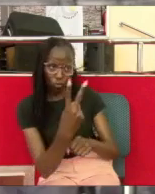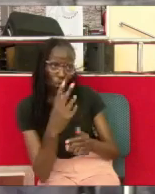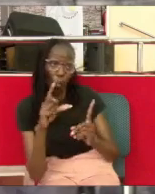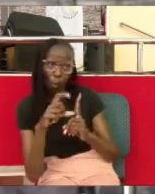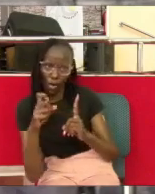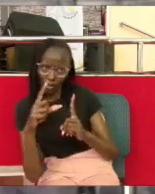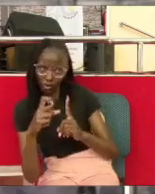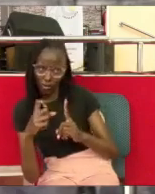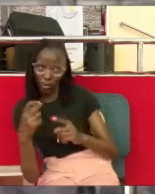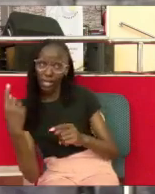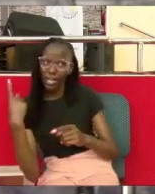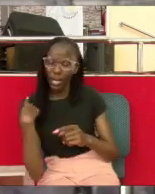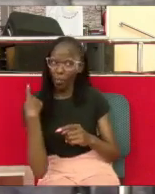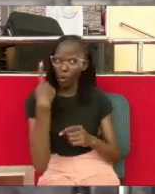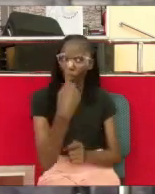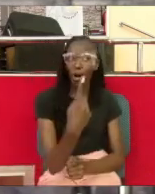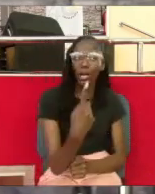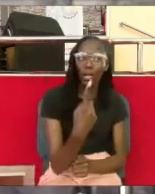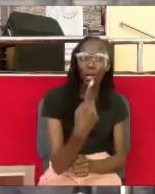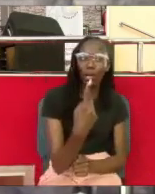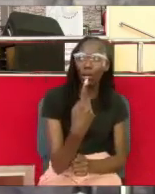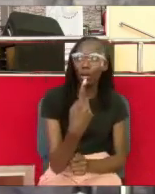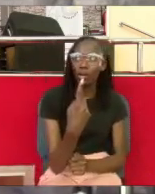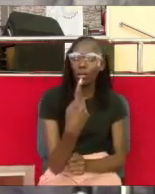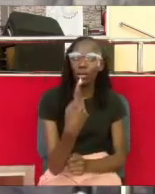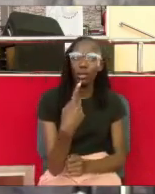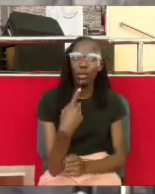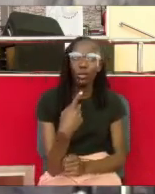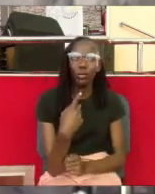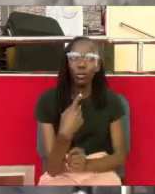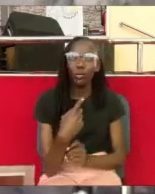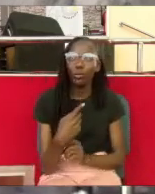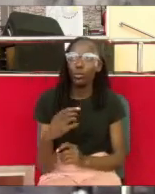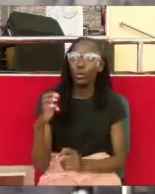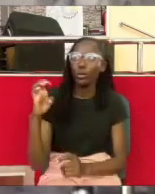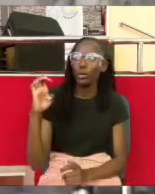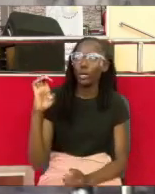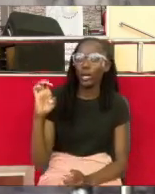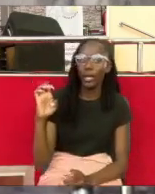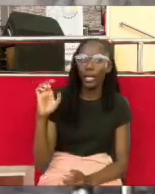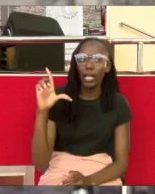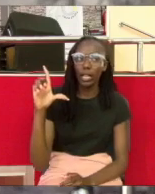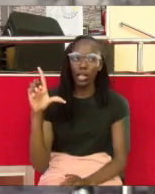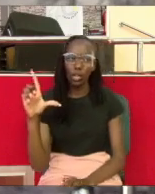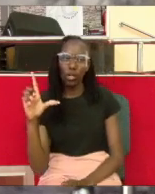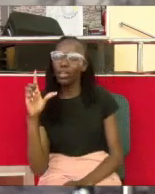The first part of it is eu, or eucharisto.